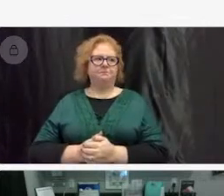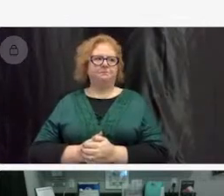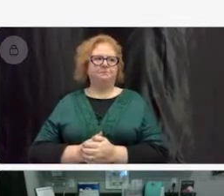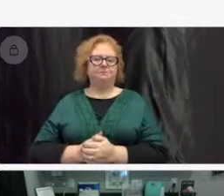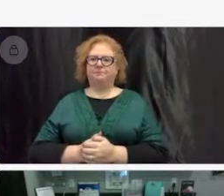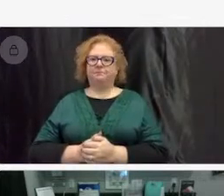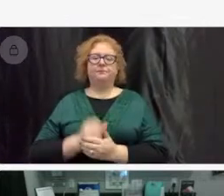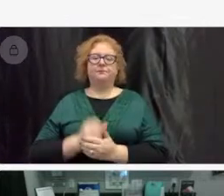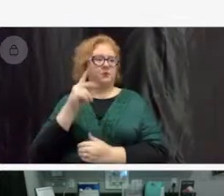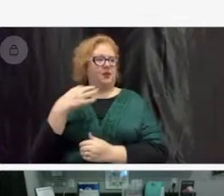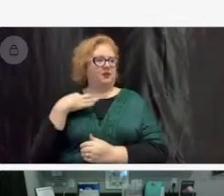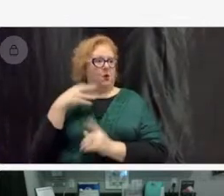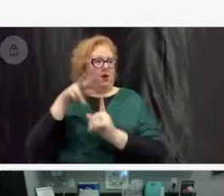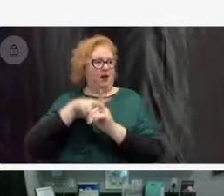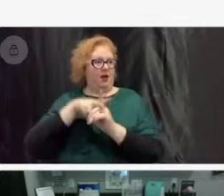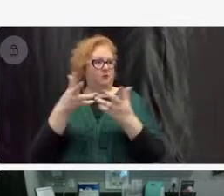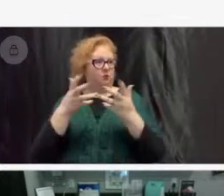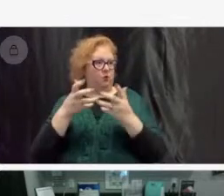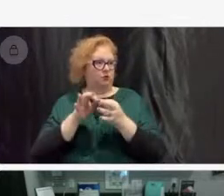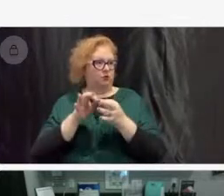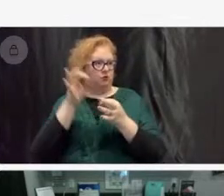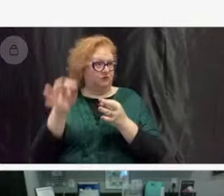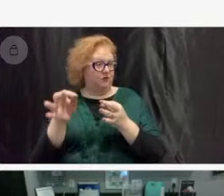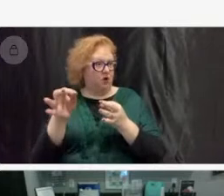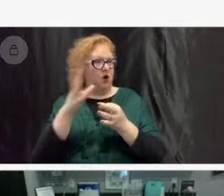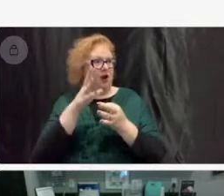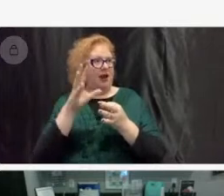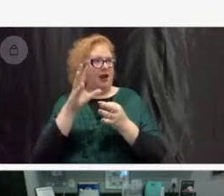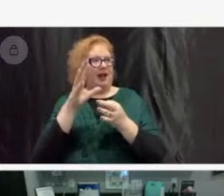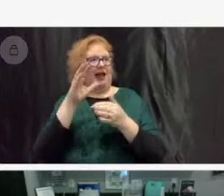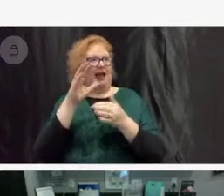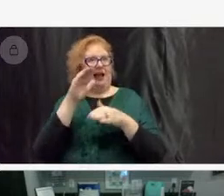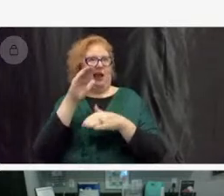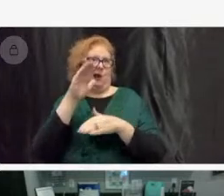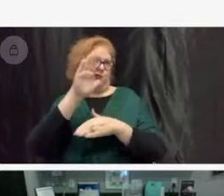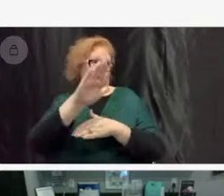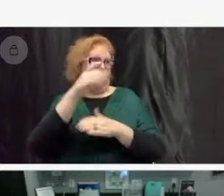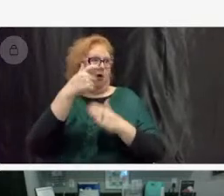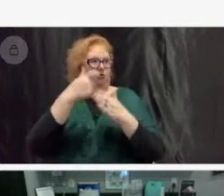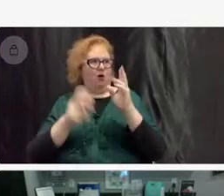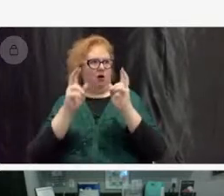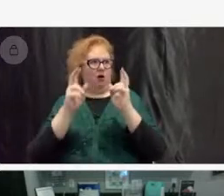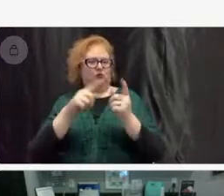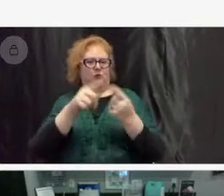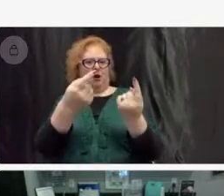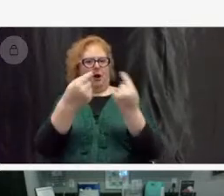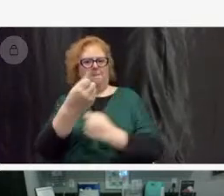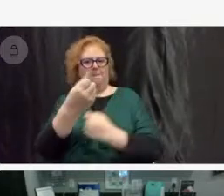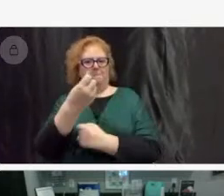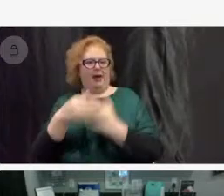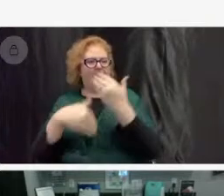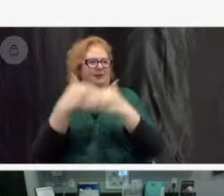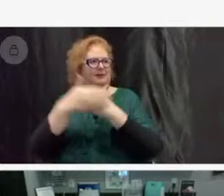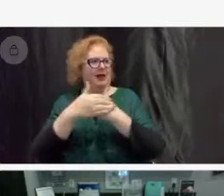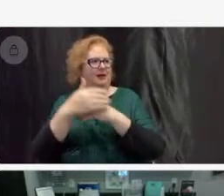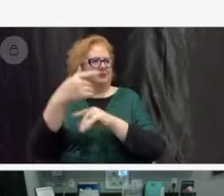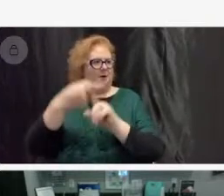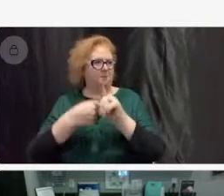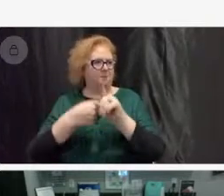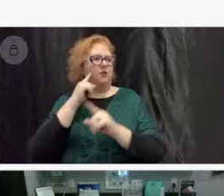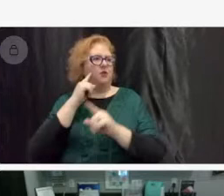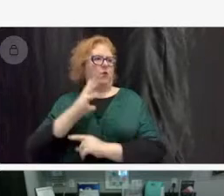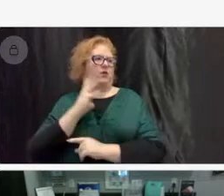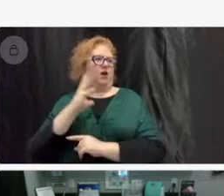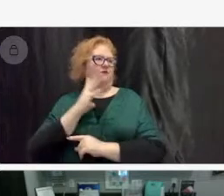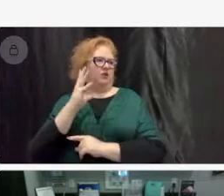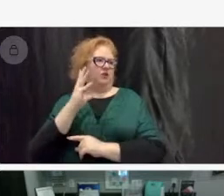So applicant, would you like to defer at your cost to come back next month? Yes, sir. We we'll get an defer. official voting on this when we